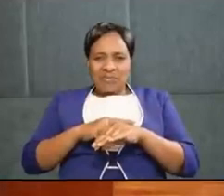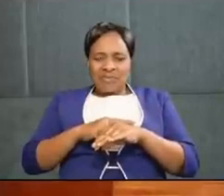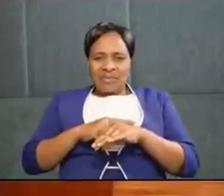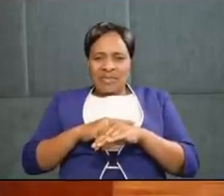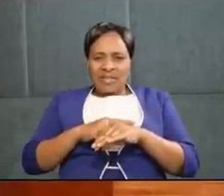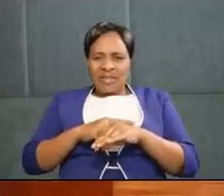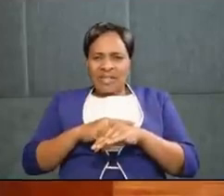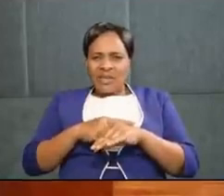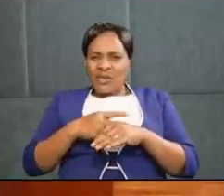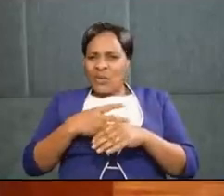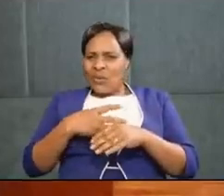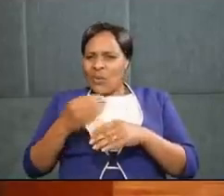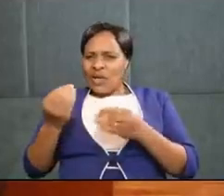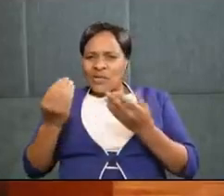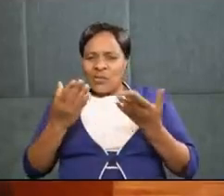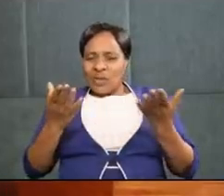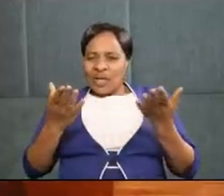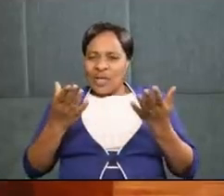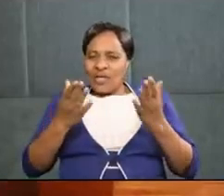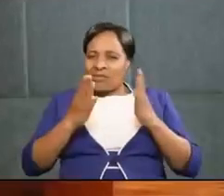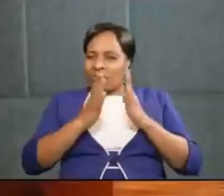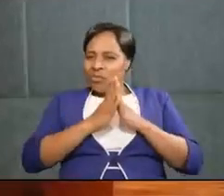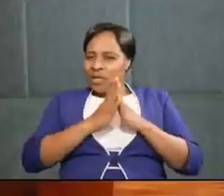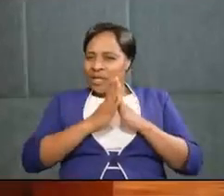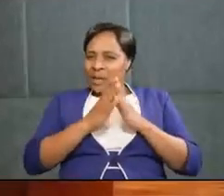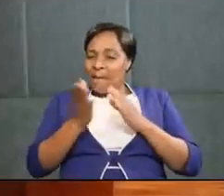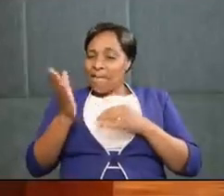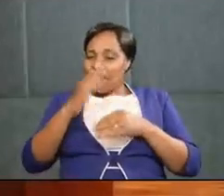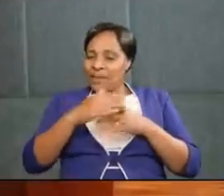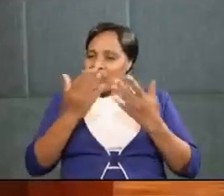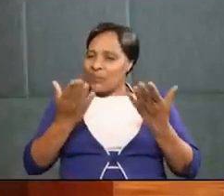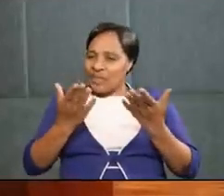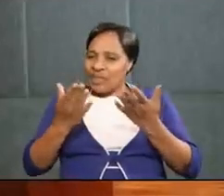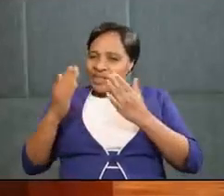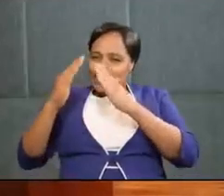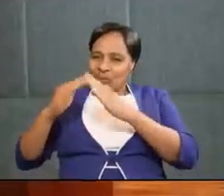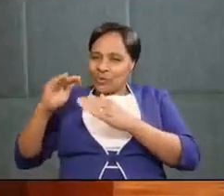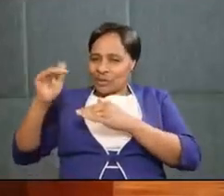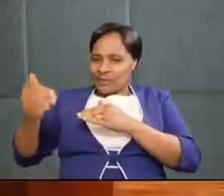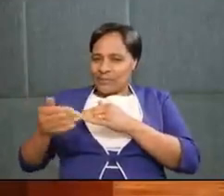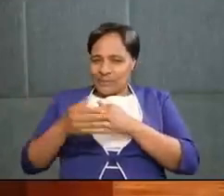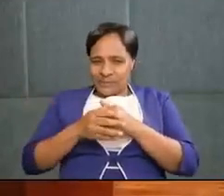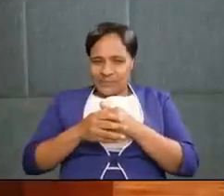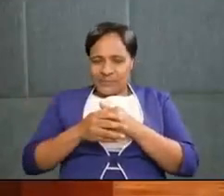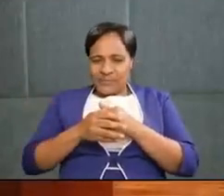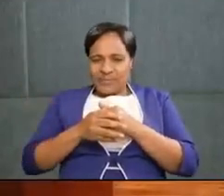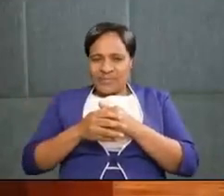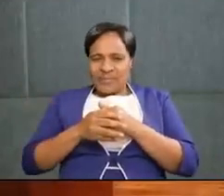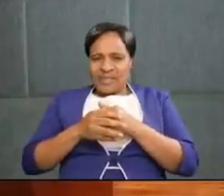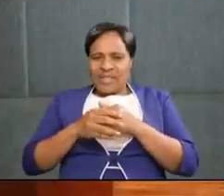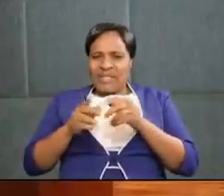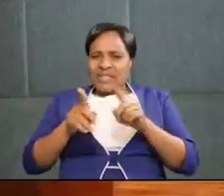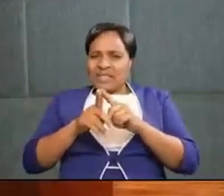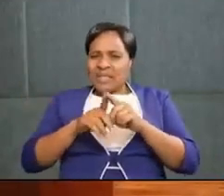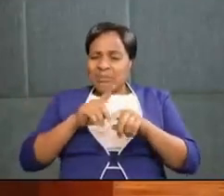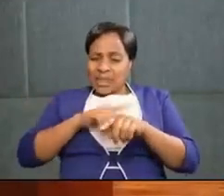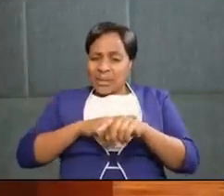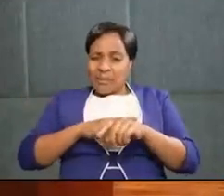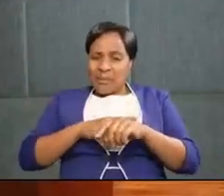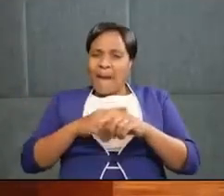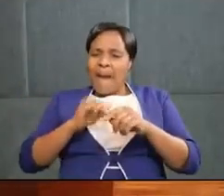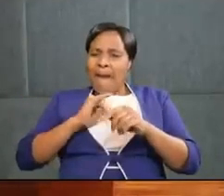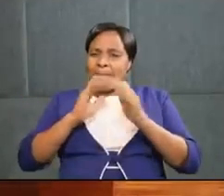I went to the temple to pray back in Jerusalem. And as I was praying,